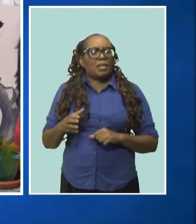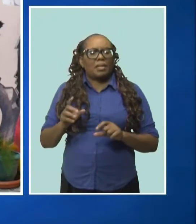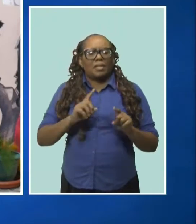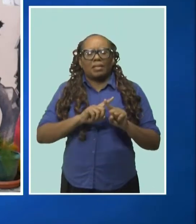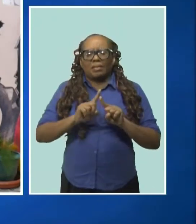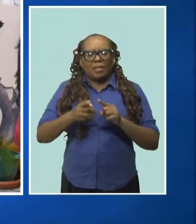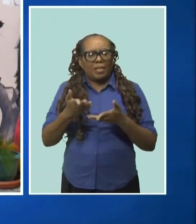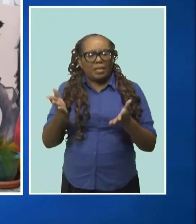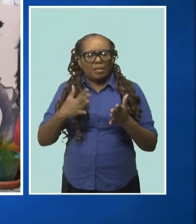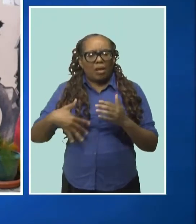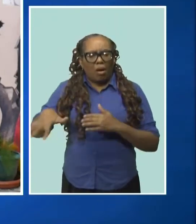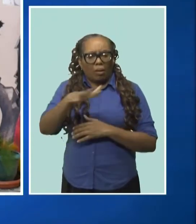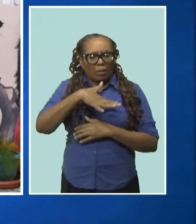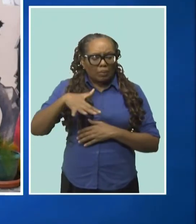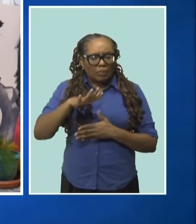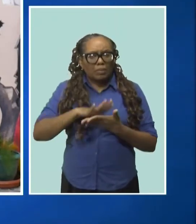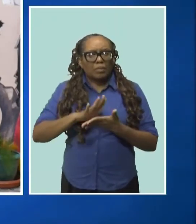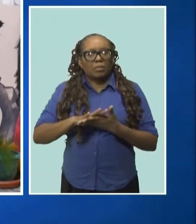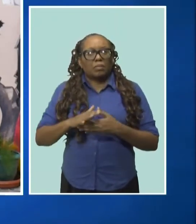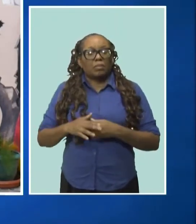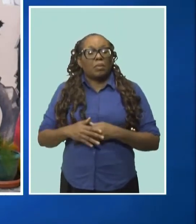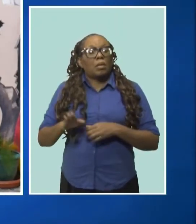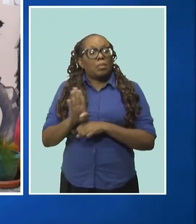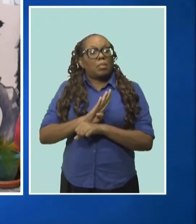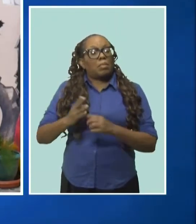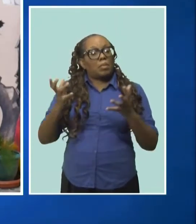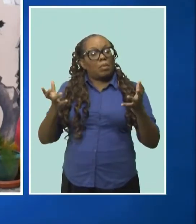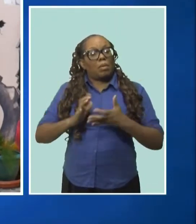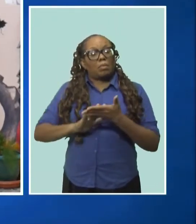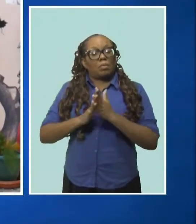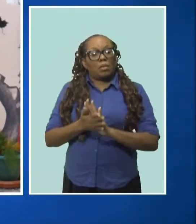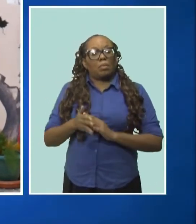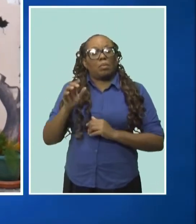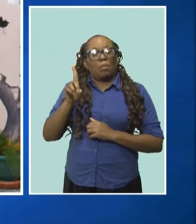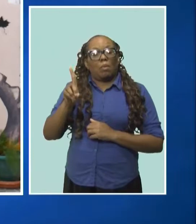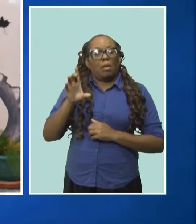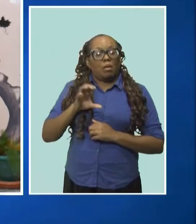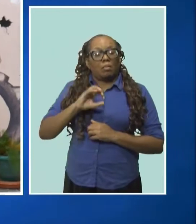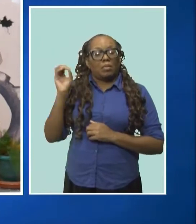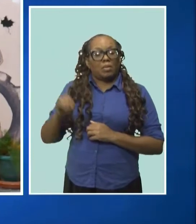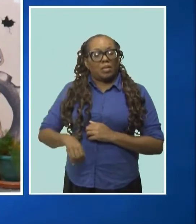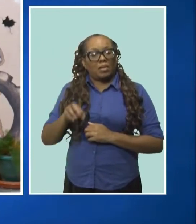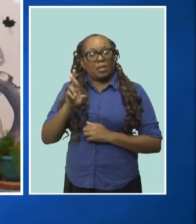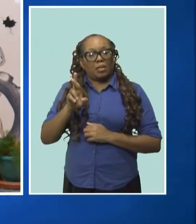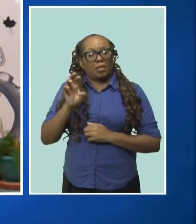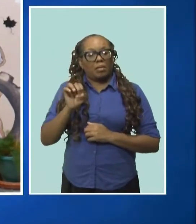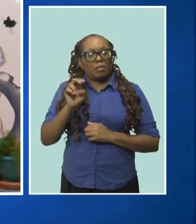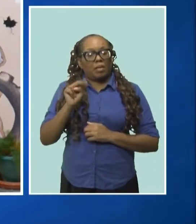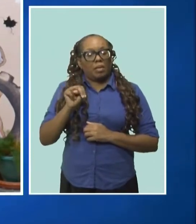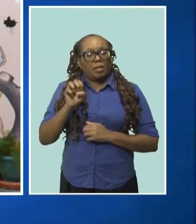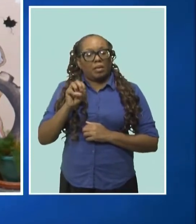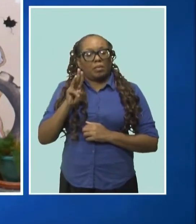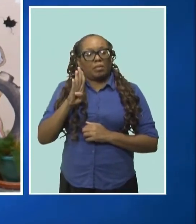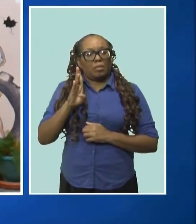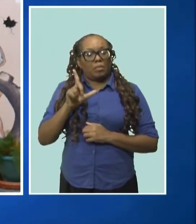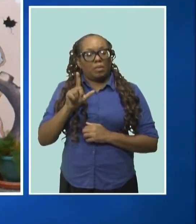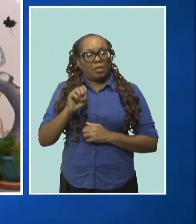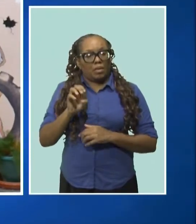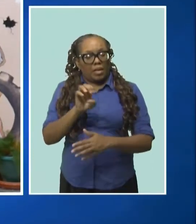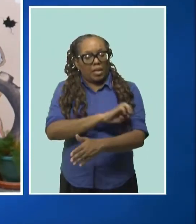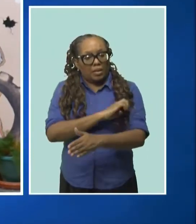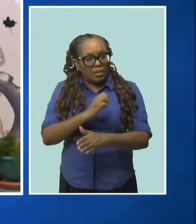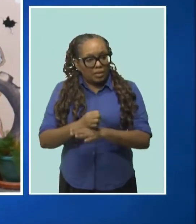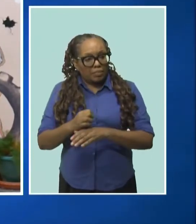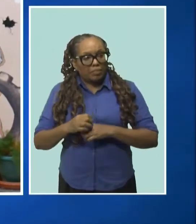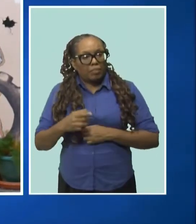that the country is committed to 100% renewable energy by 2030 and the need for us to actually defray